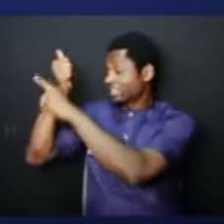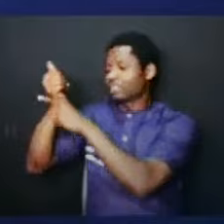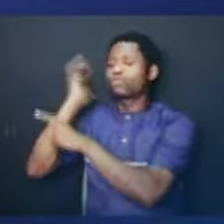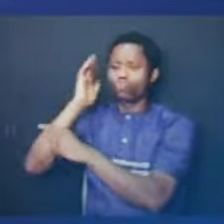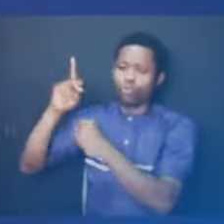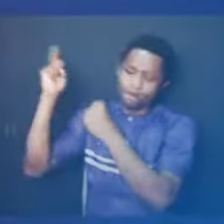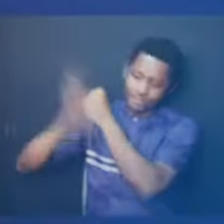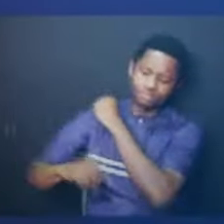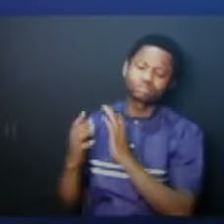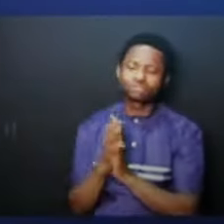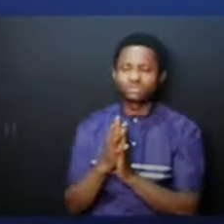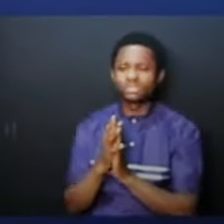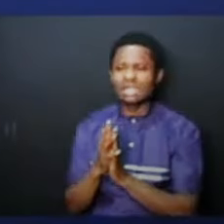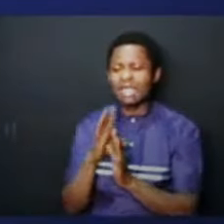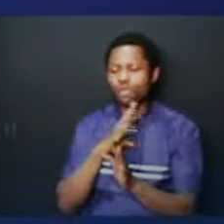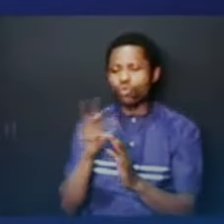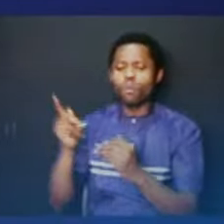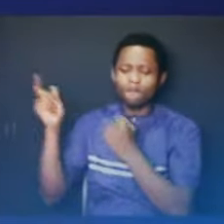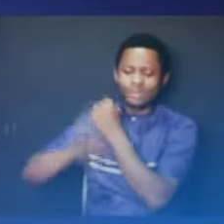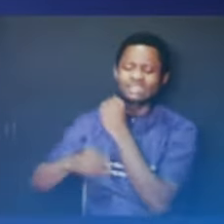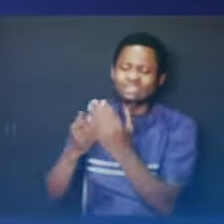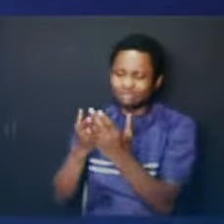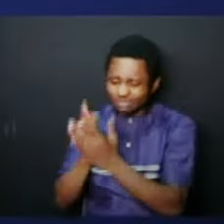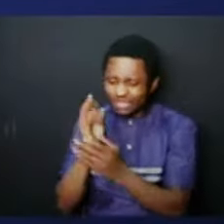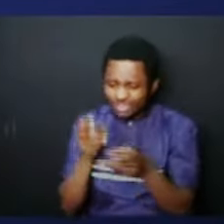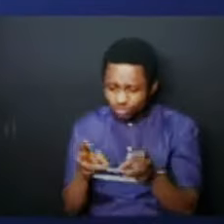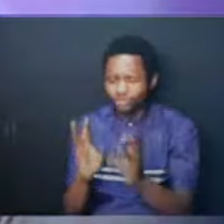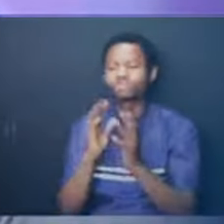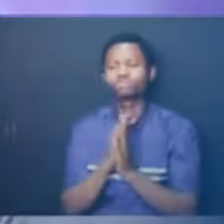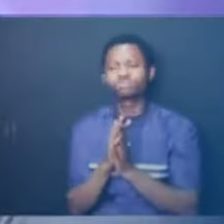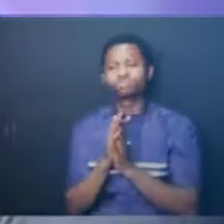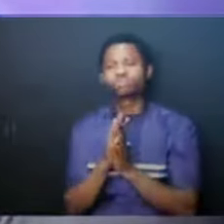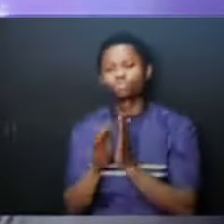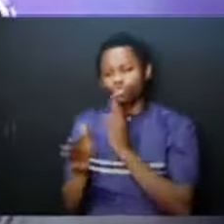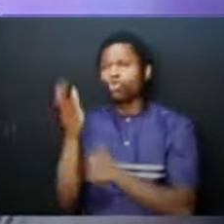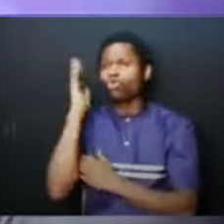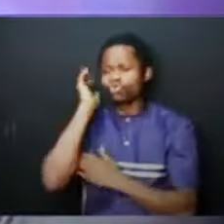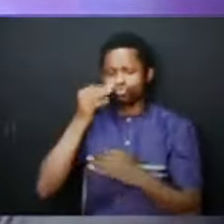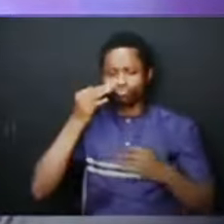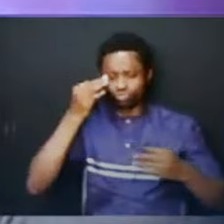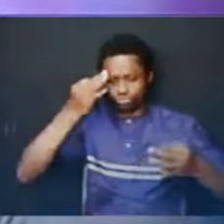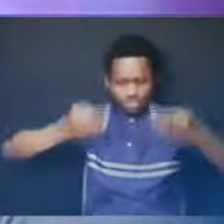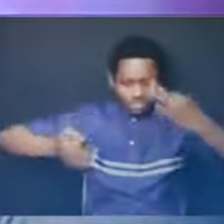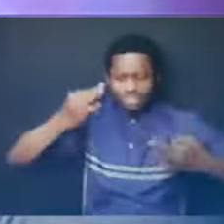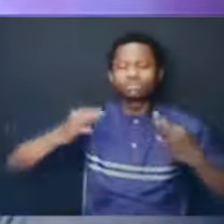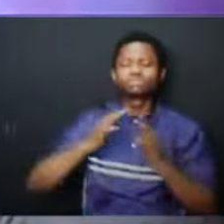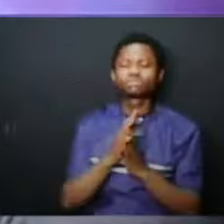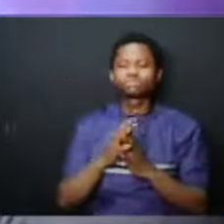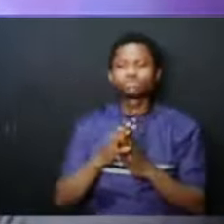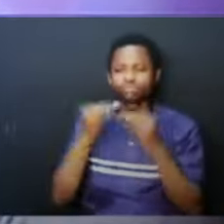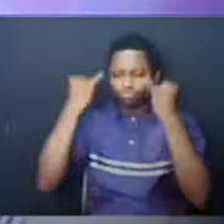in the proper manner. He will judge He will avenge.